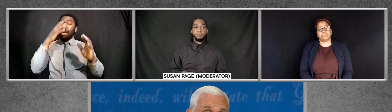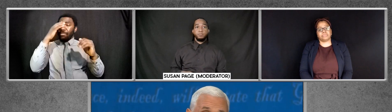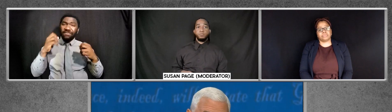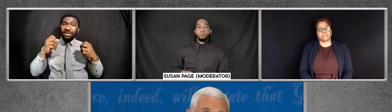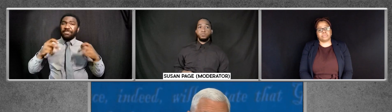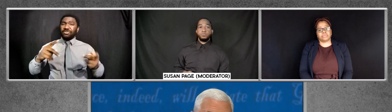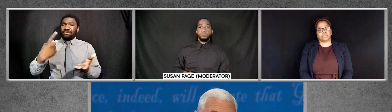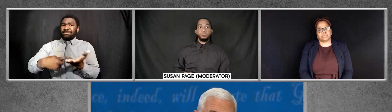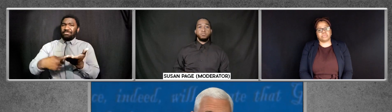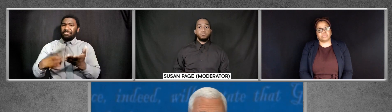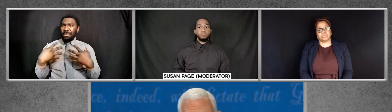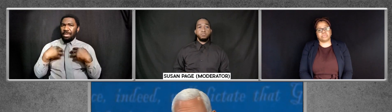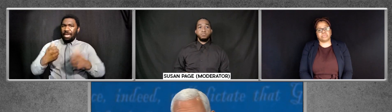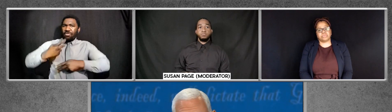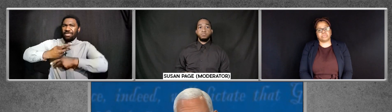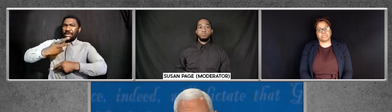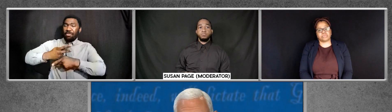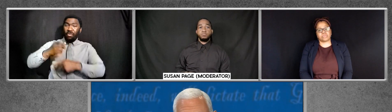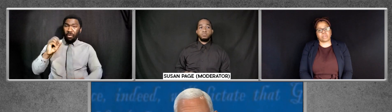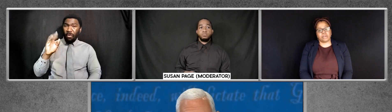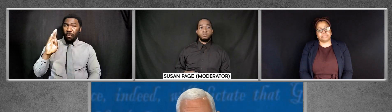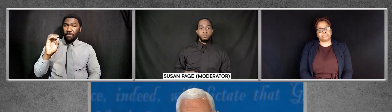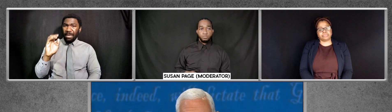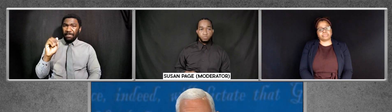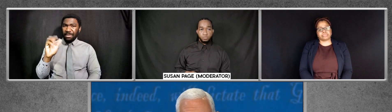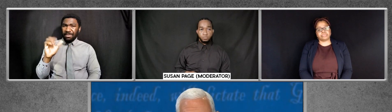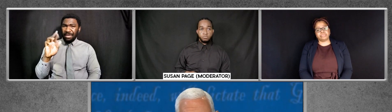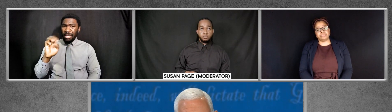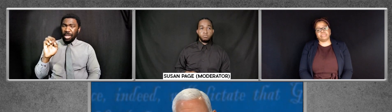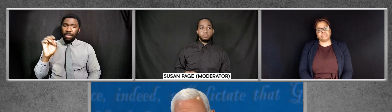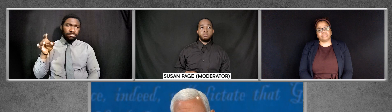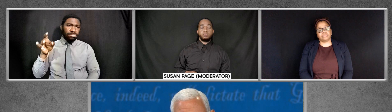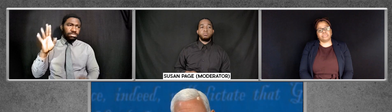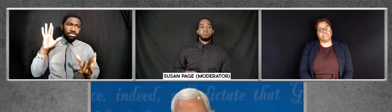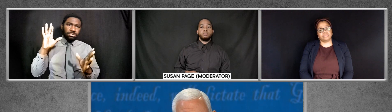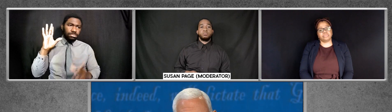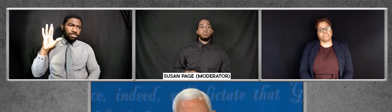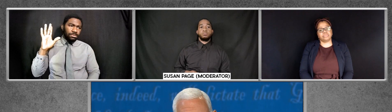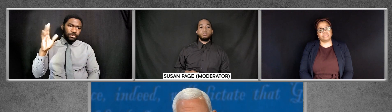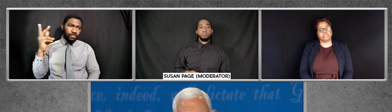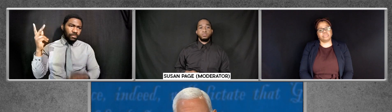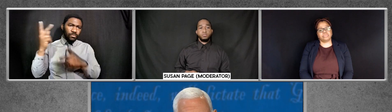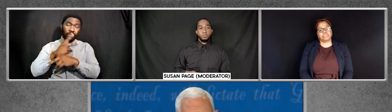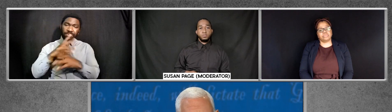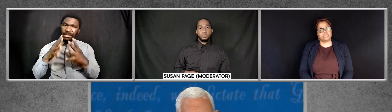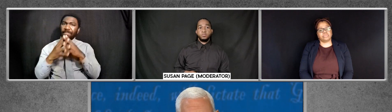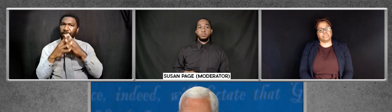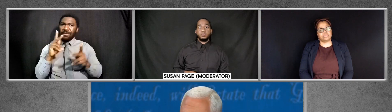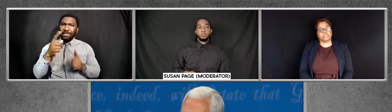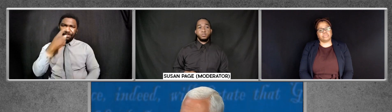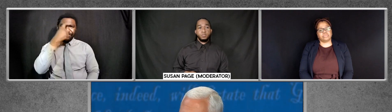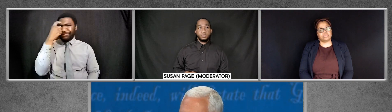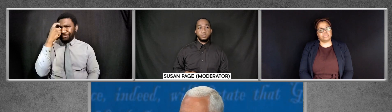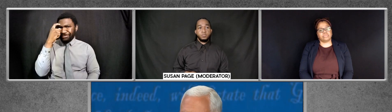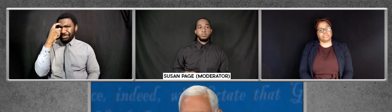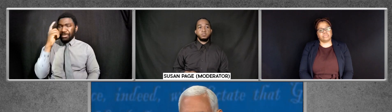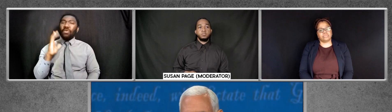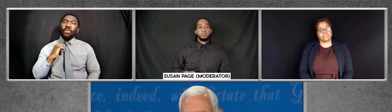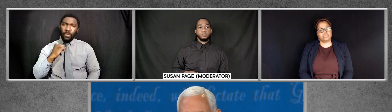was a disaster. The American people remember it well. And President Trump and I have a plan to improve health care and